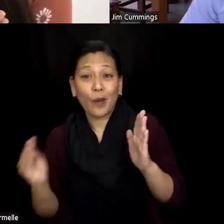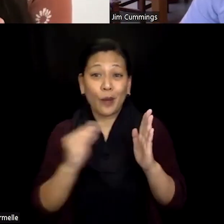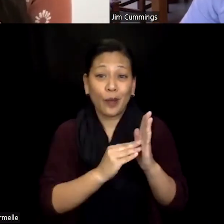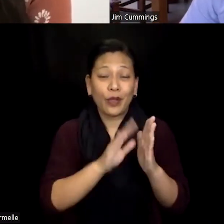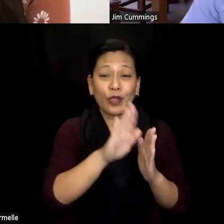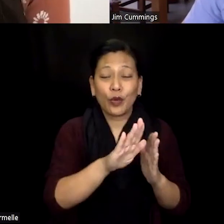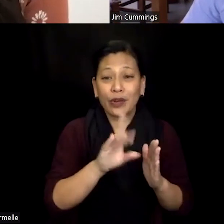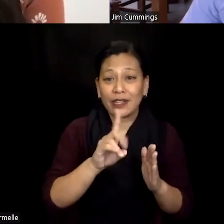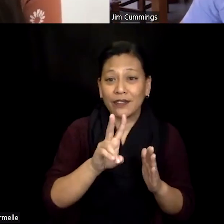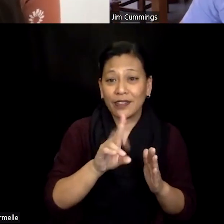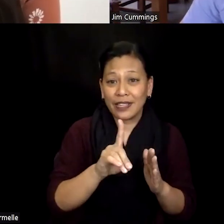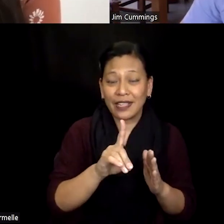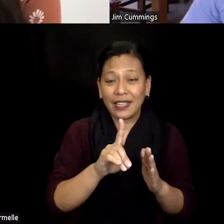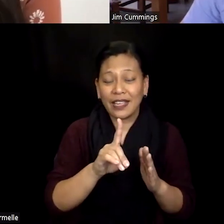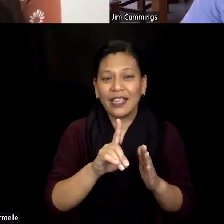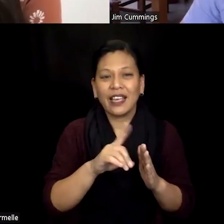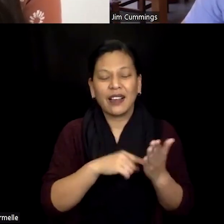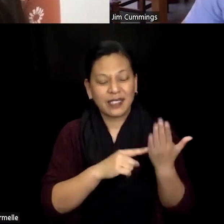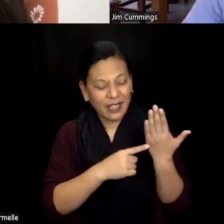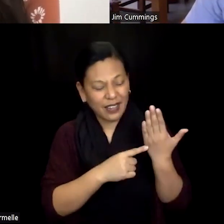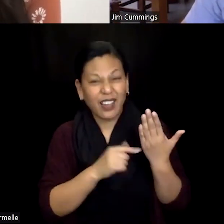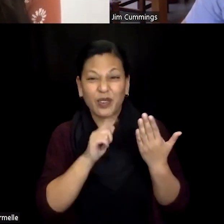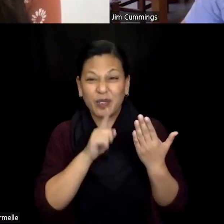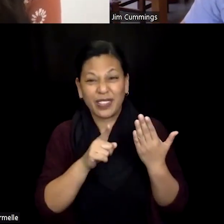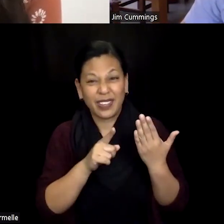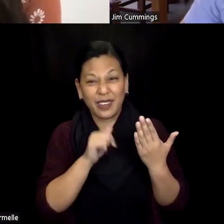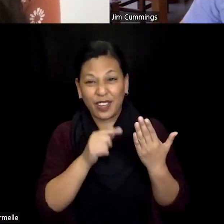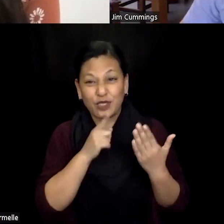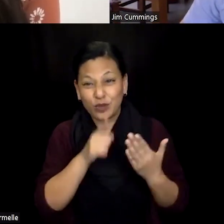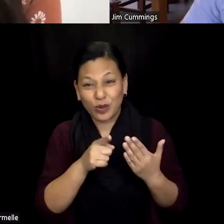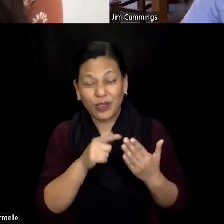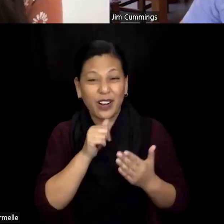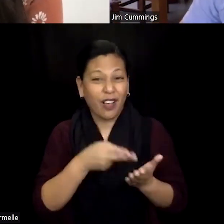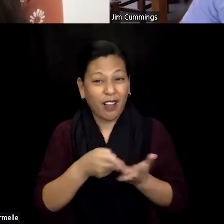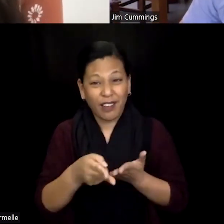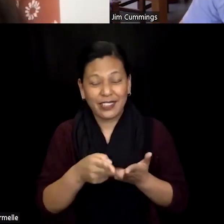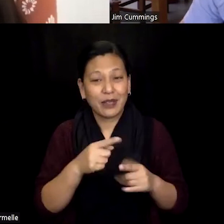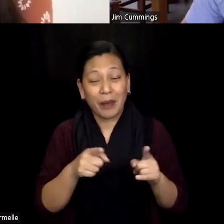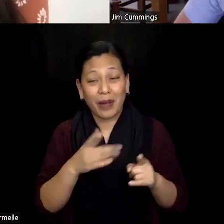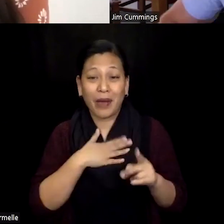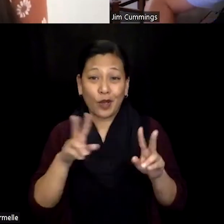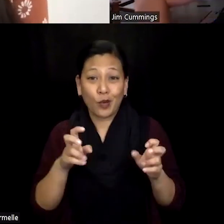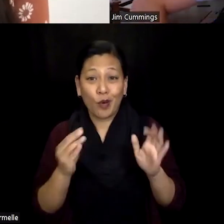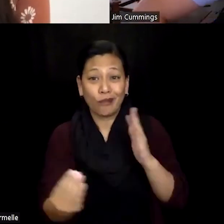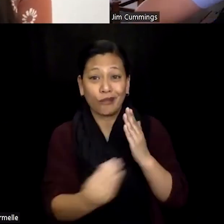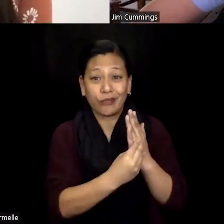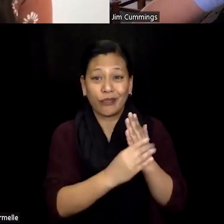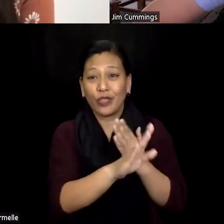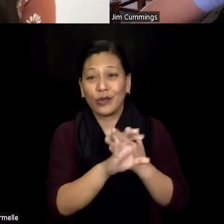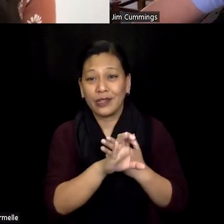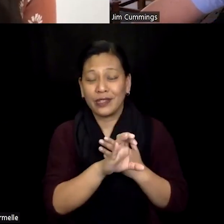were selling it. Yeah. And I was like, oh, I wasn't really honest, but hey, my quote's on the back of the DVD.